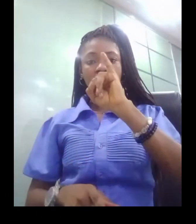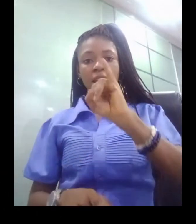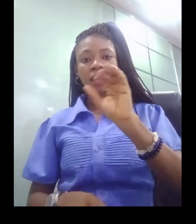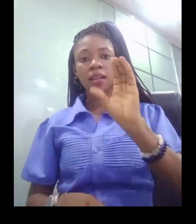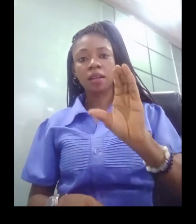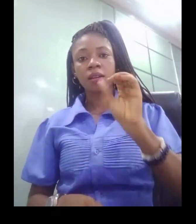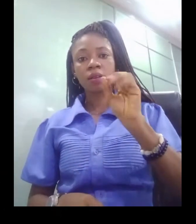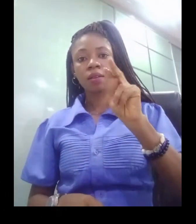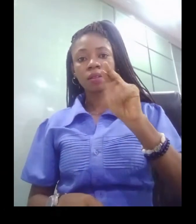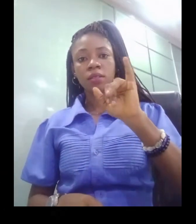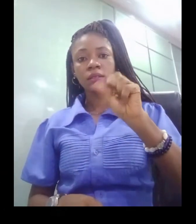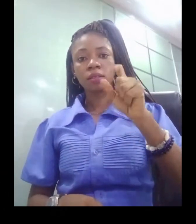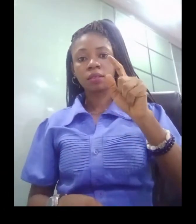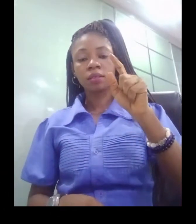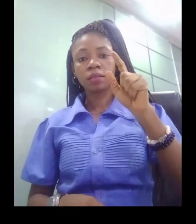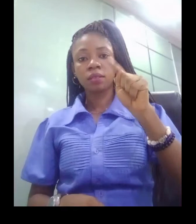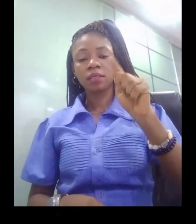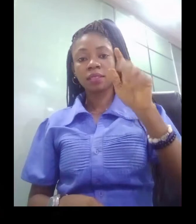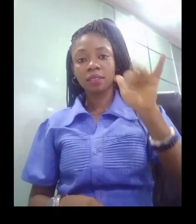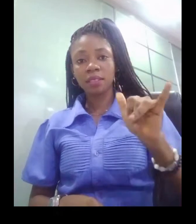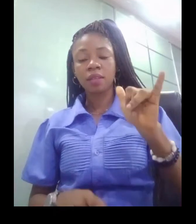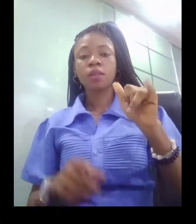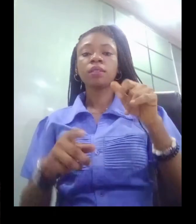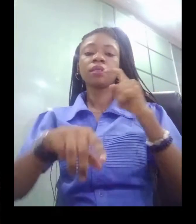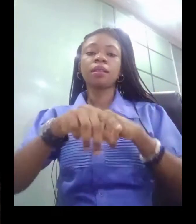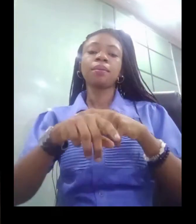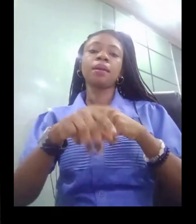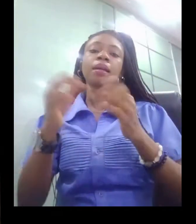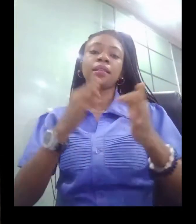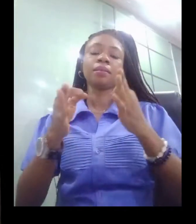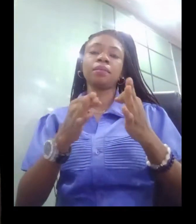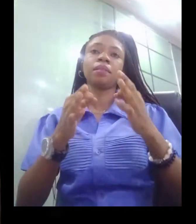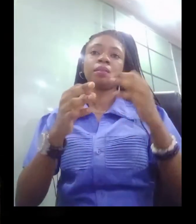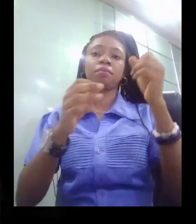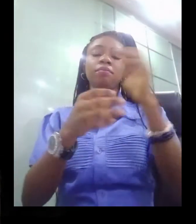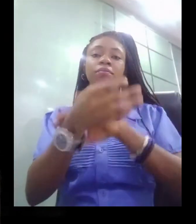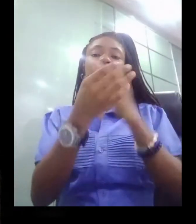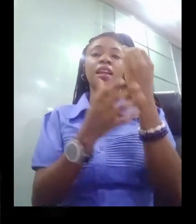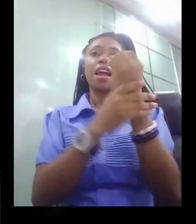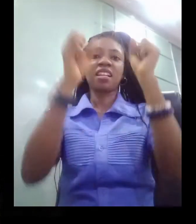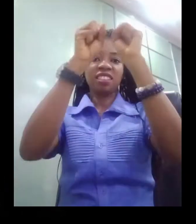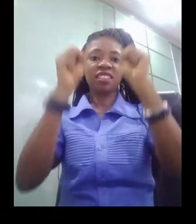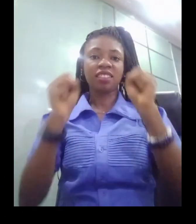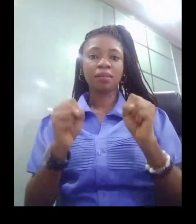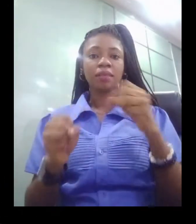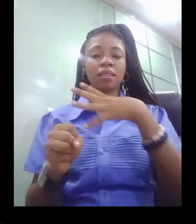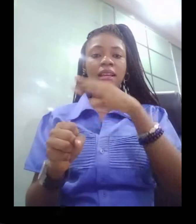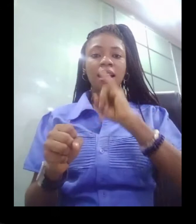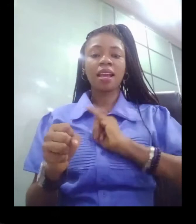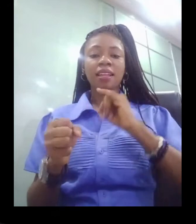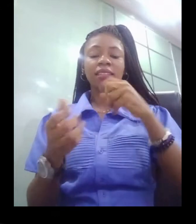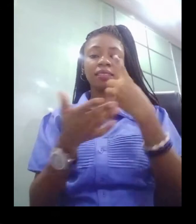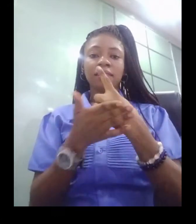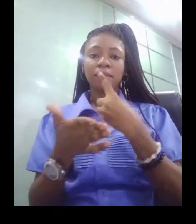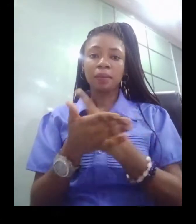the hand shapes, I touched a little bit of palm orientation, a little bit of non-manual